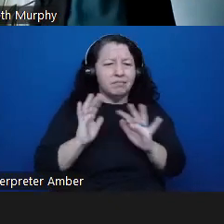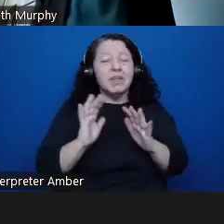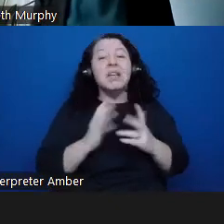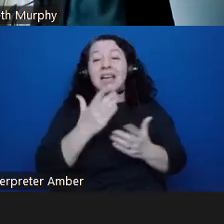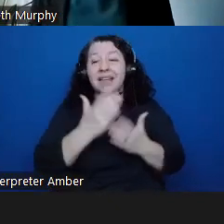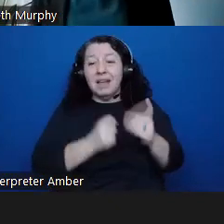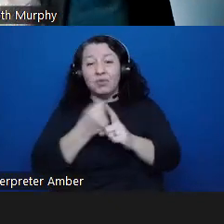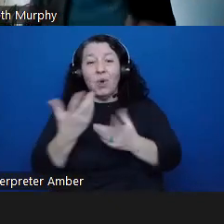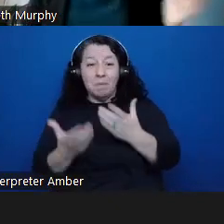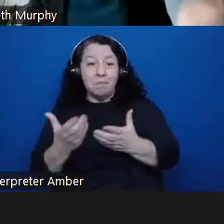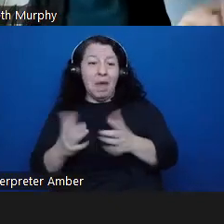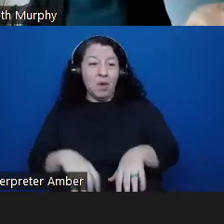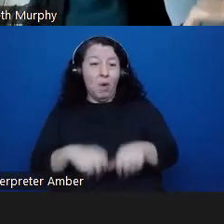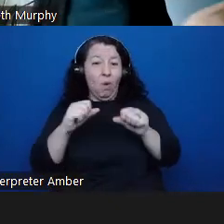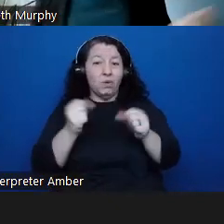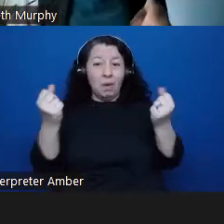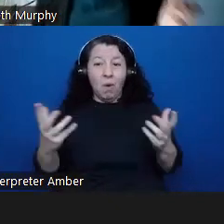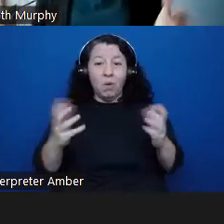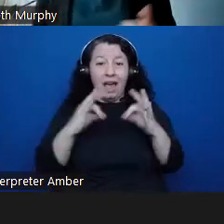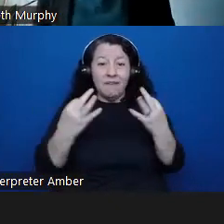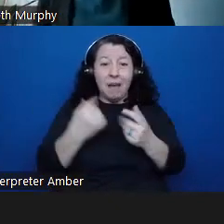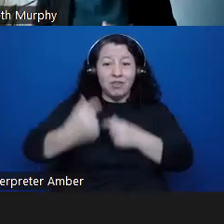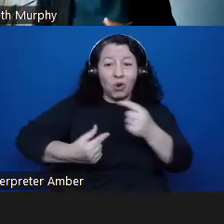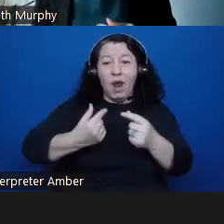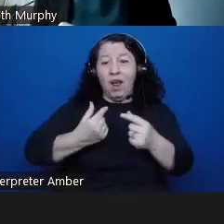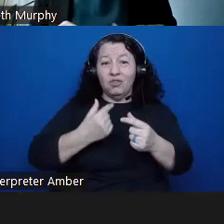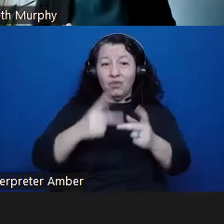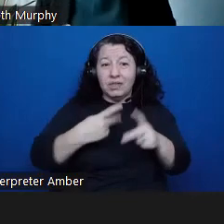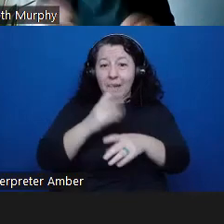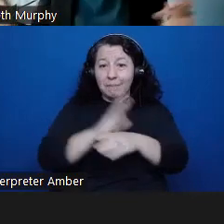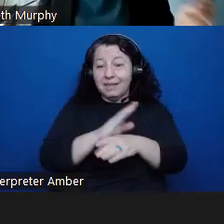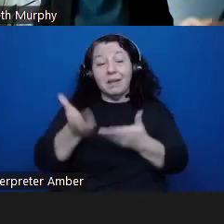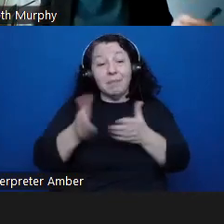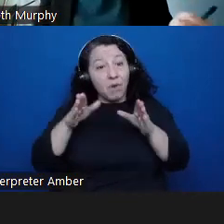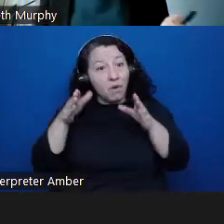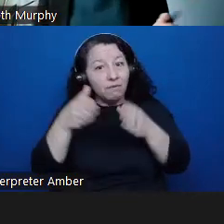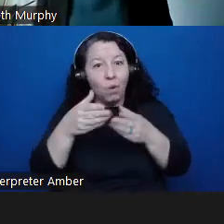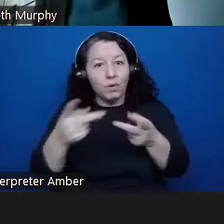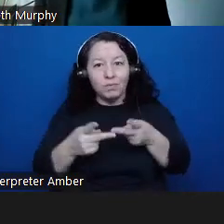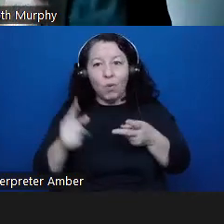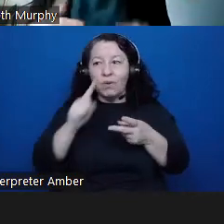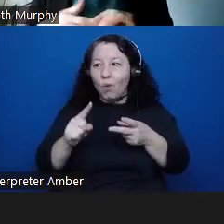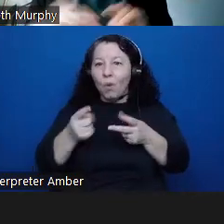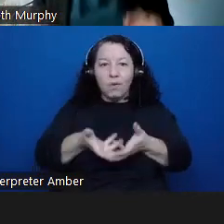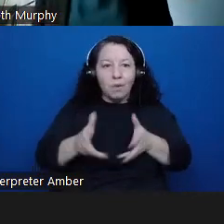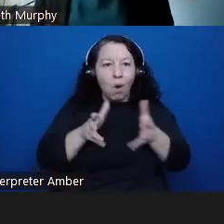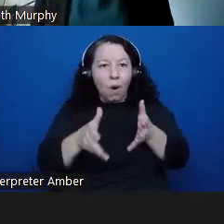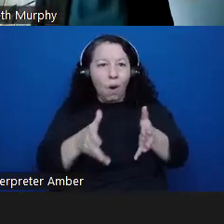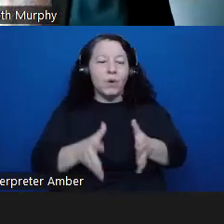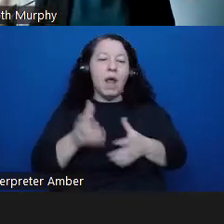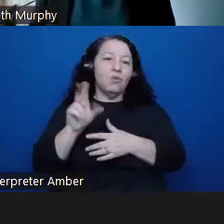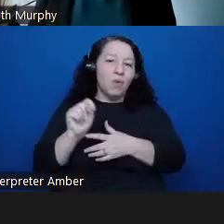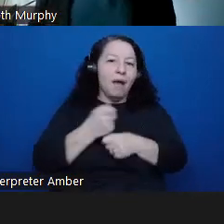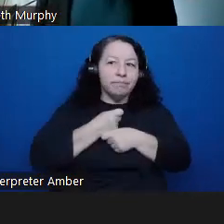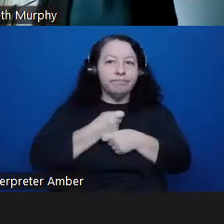family businesses, and they might also have become focal points for the potting and craft community. Or they may just simply